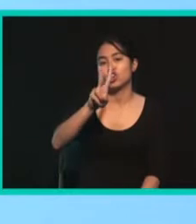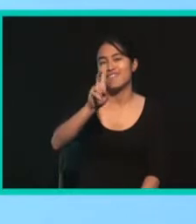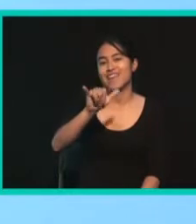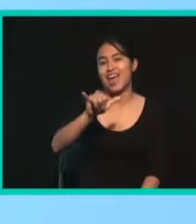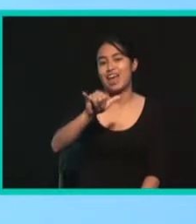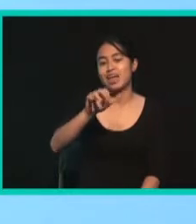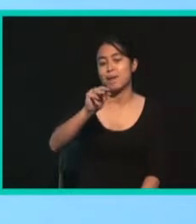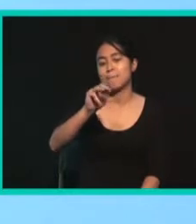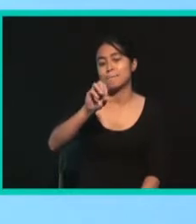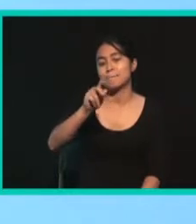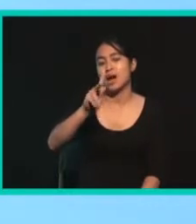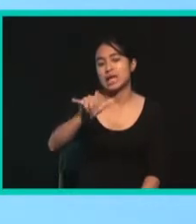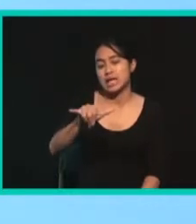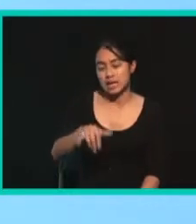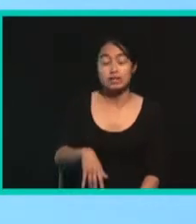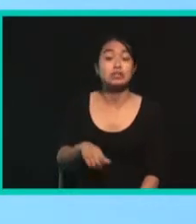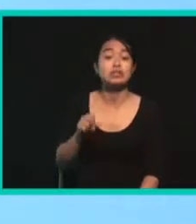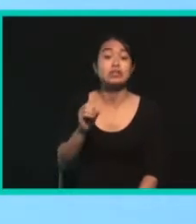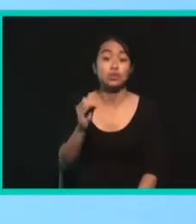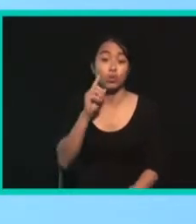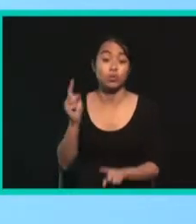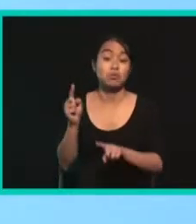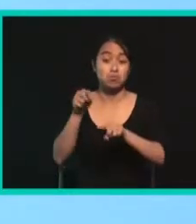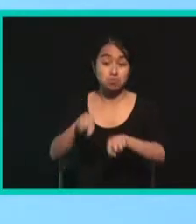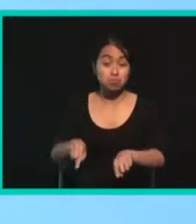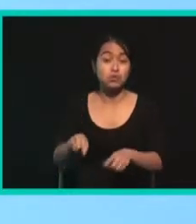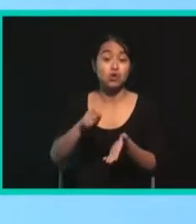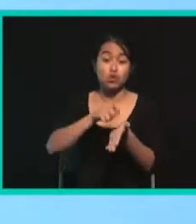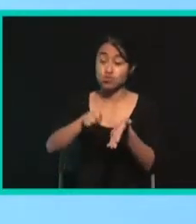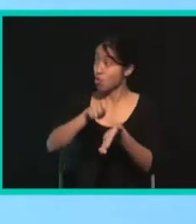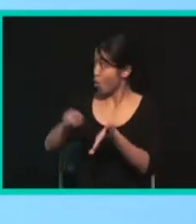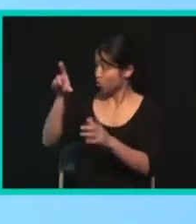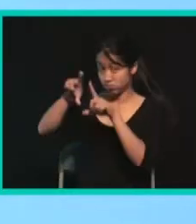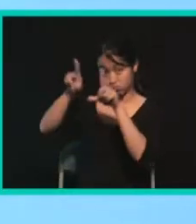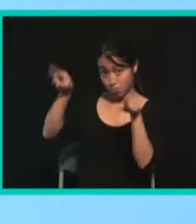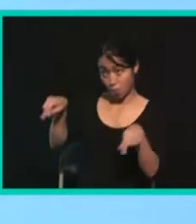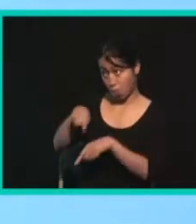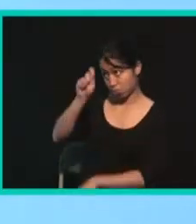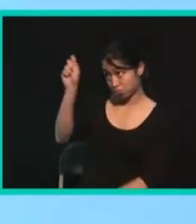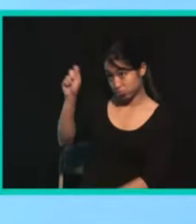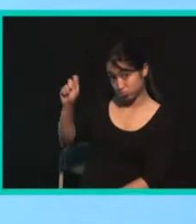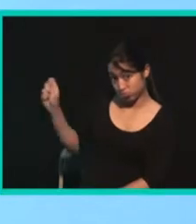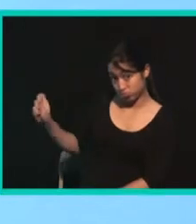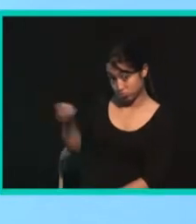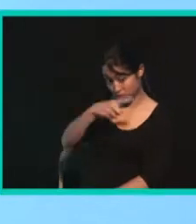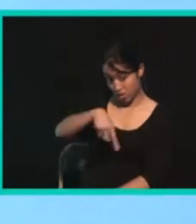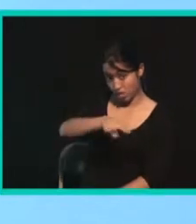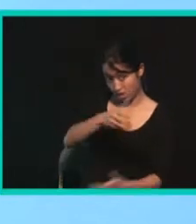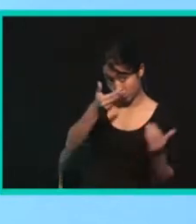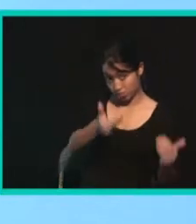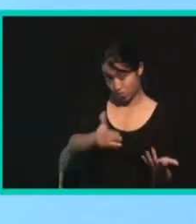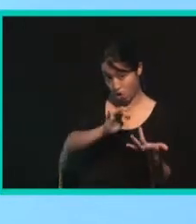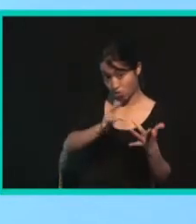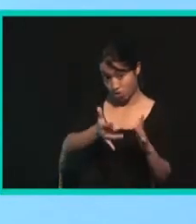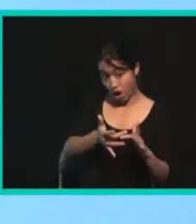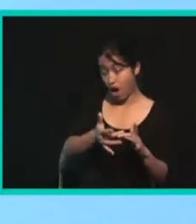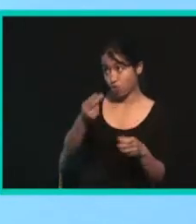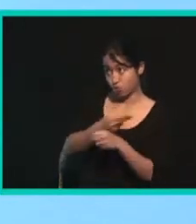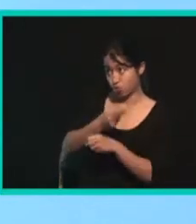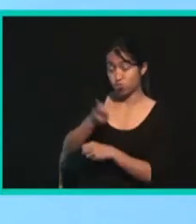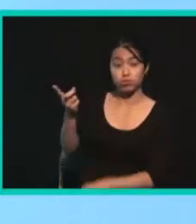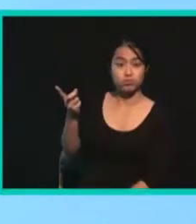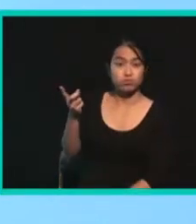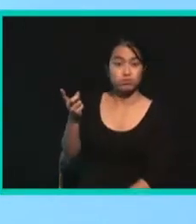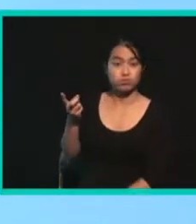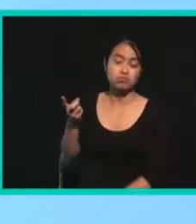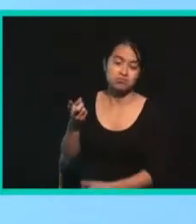online, and we had graduate assistants who actually came to those classes, wrote the address on the board, and they went online. And most of them actually used